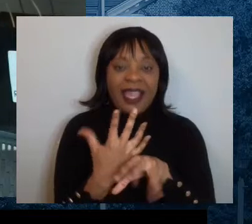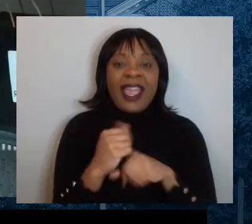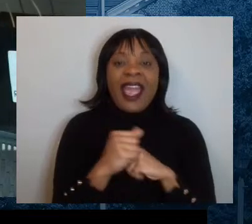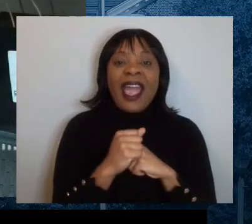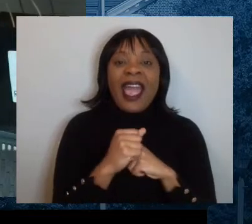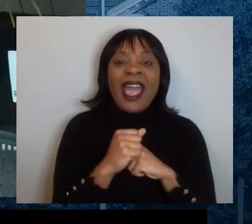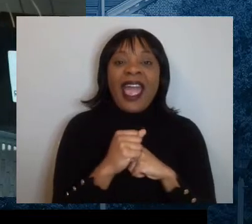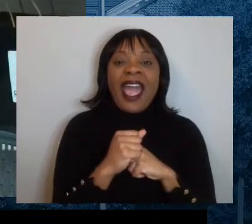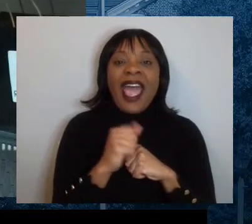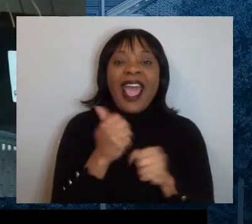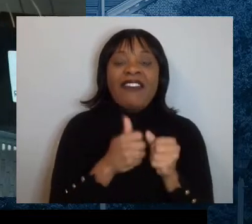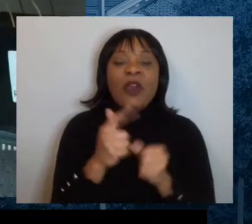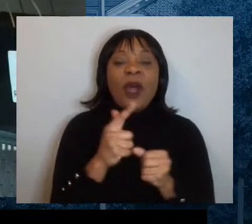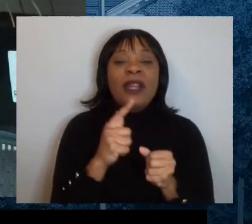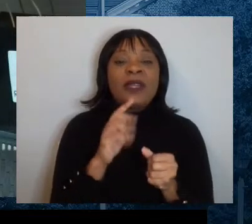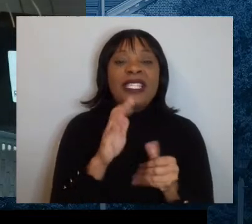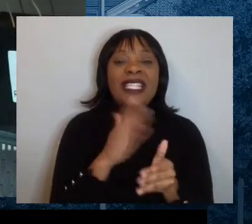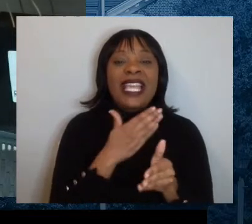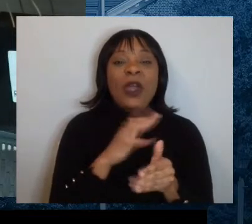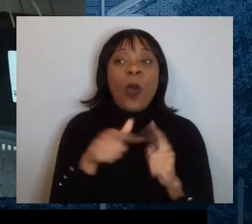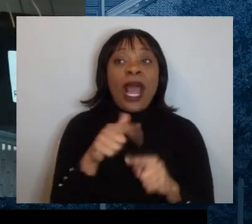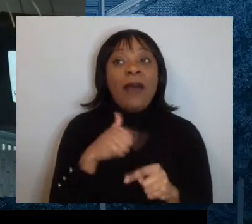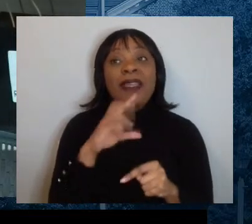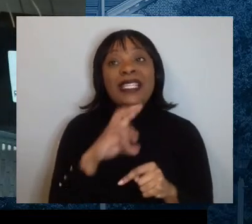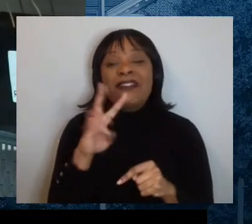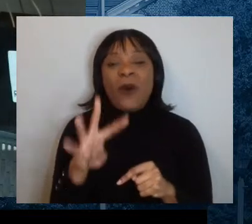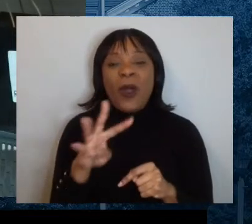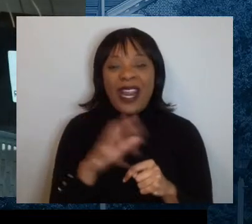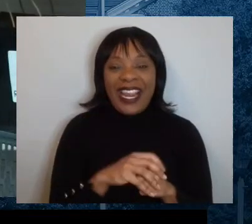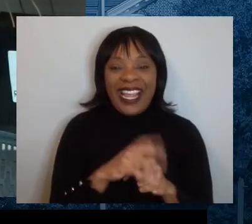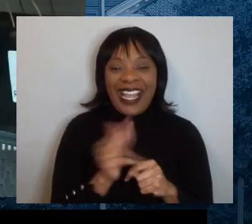"When I'm 64," even though she I didn't.